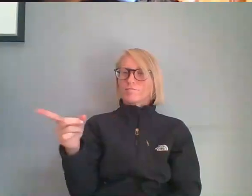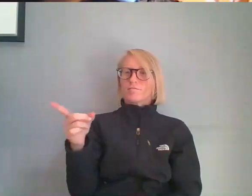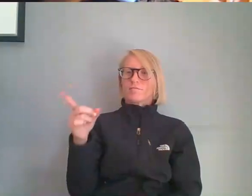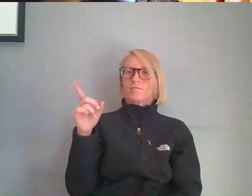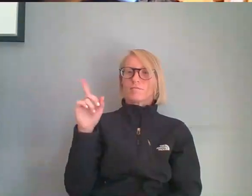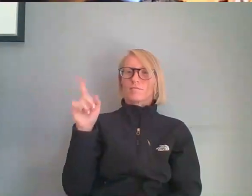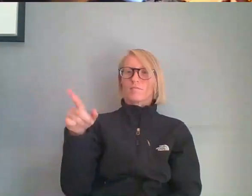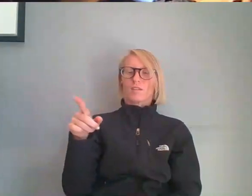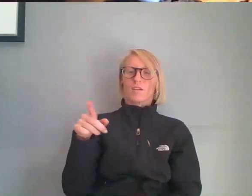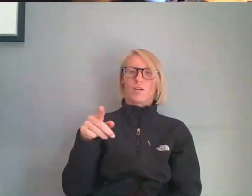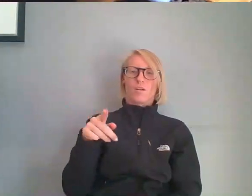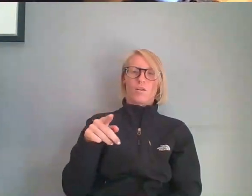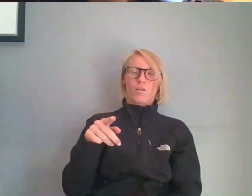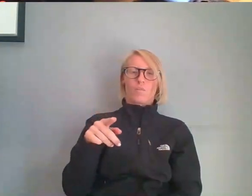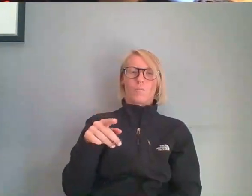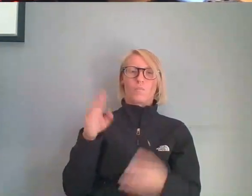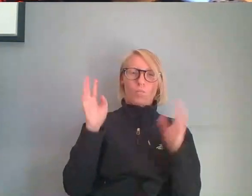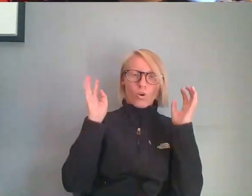Porcupine,